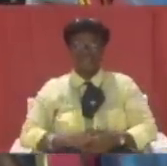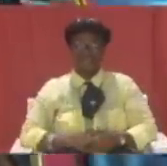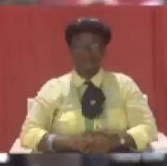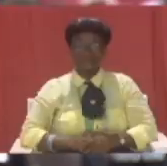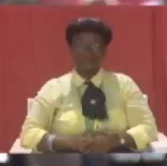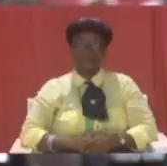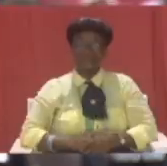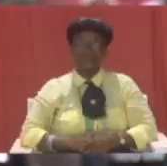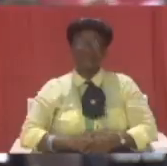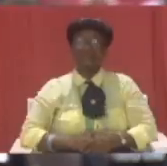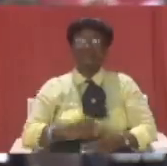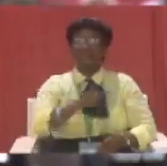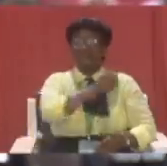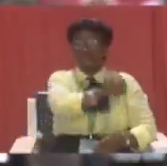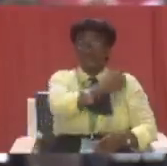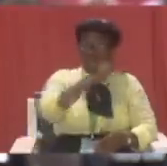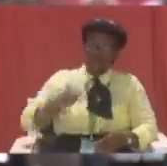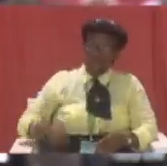Solomon,